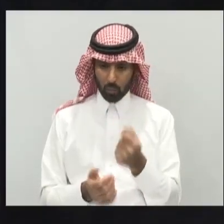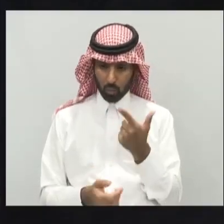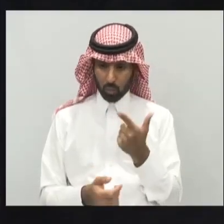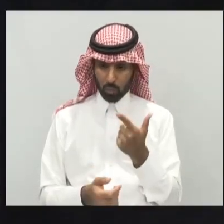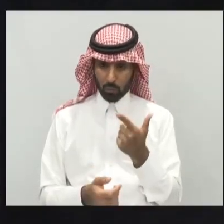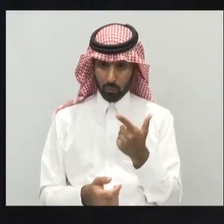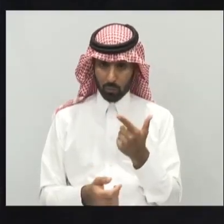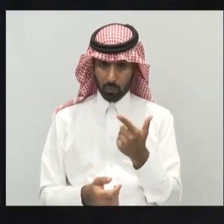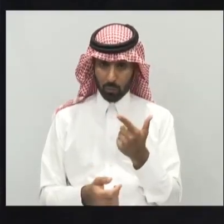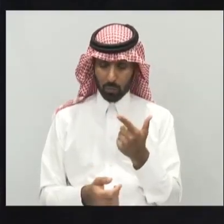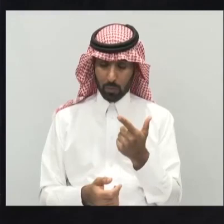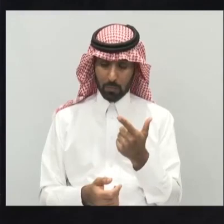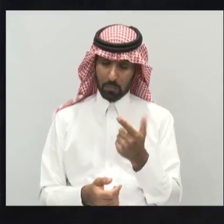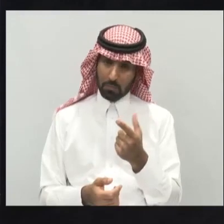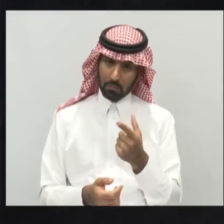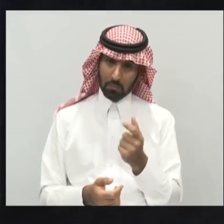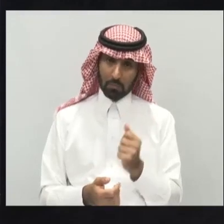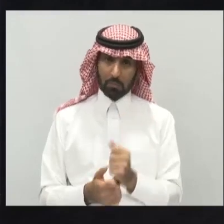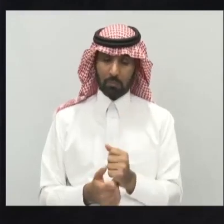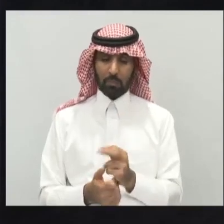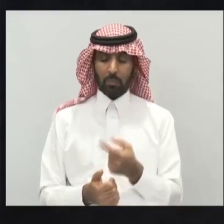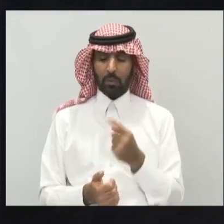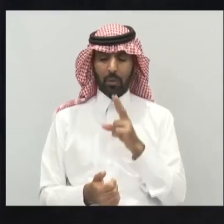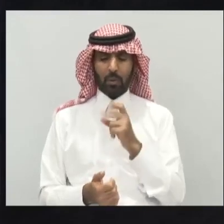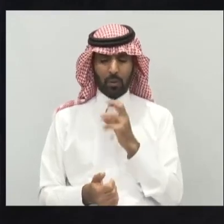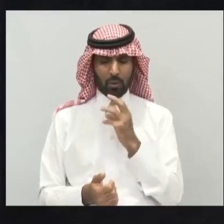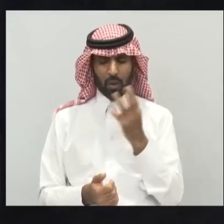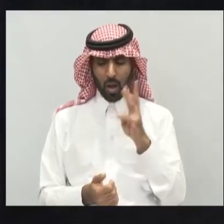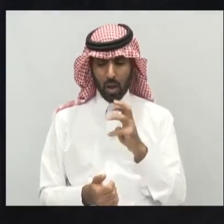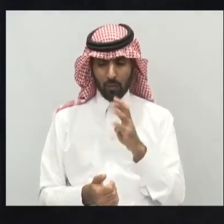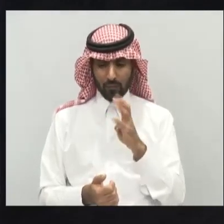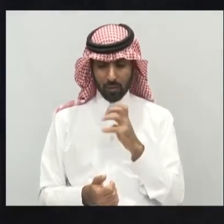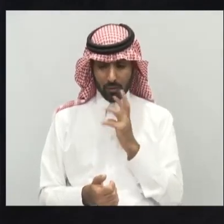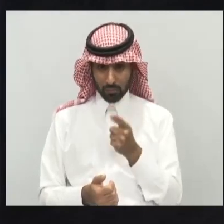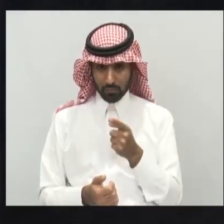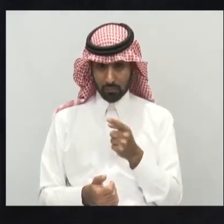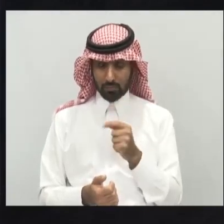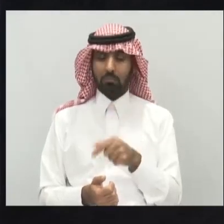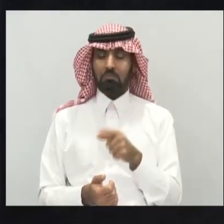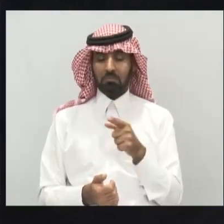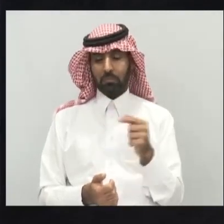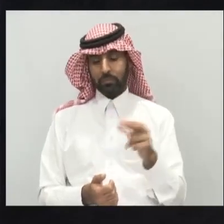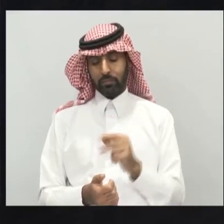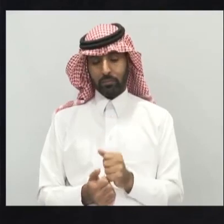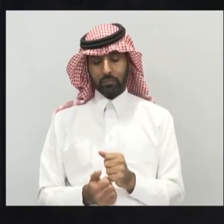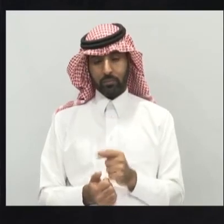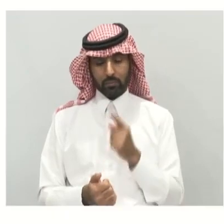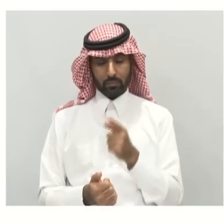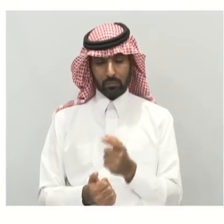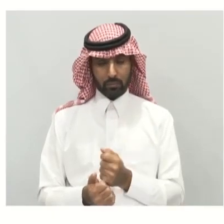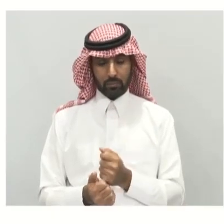lot? Maybe around 200 to 400, it's reasonable price. If